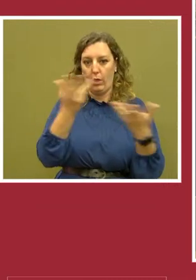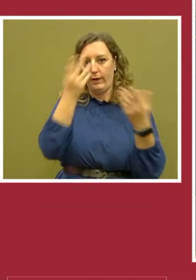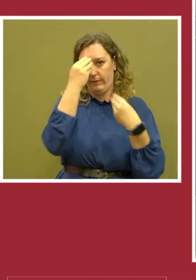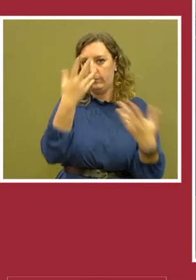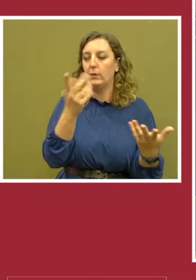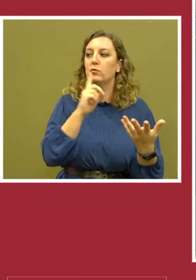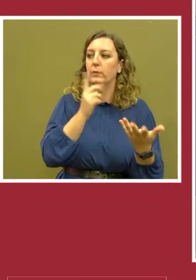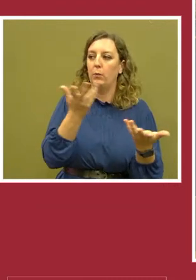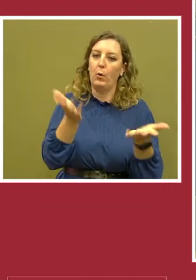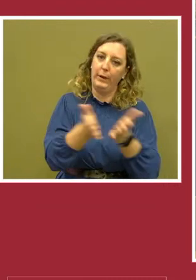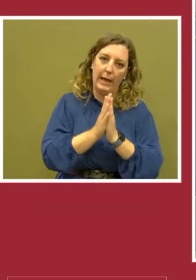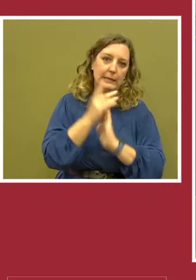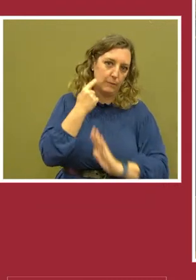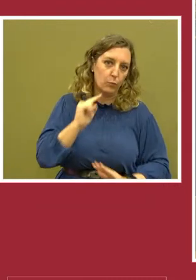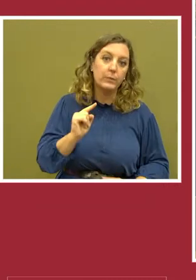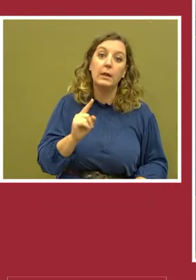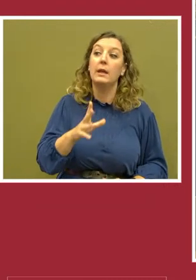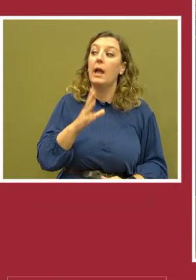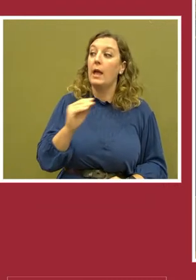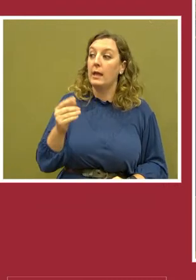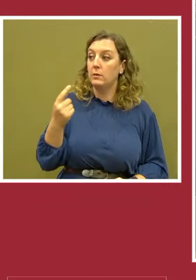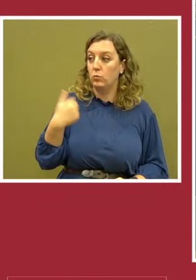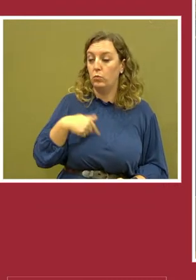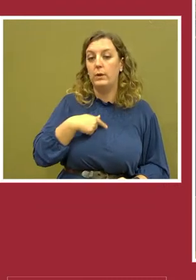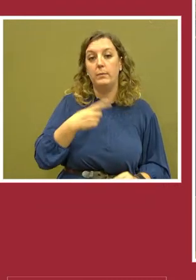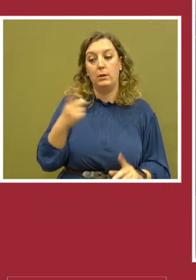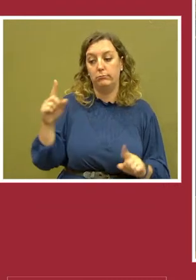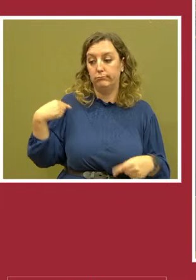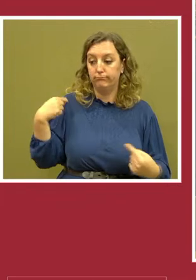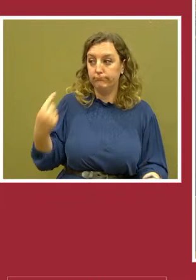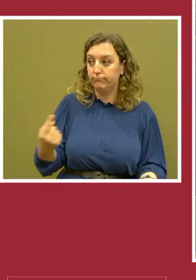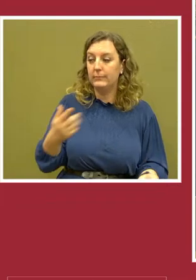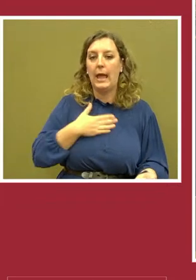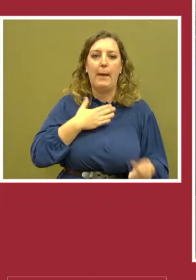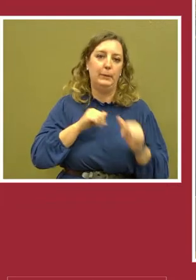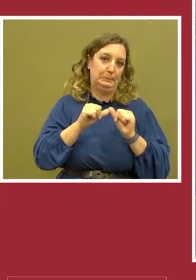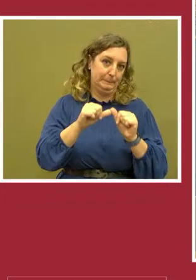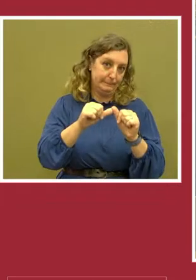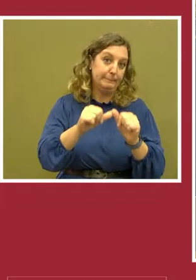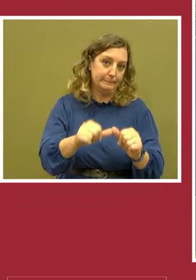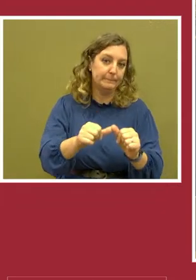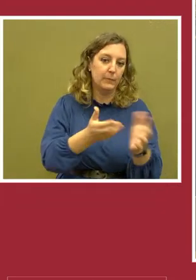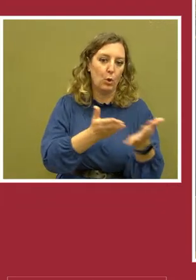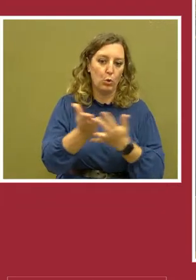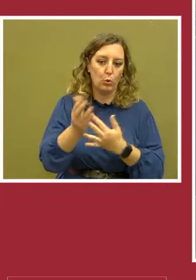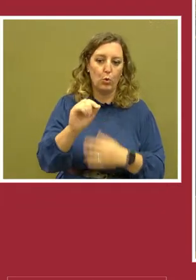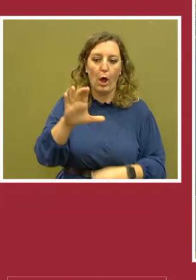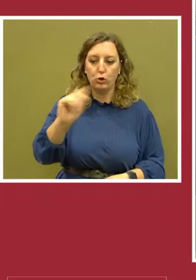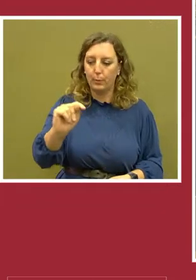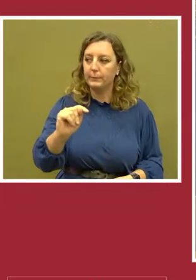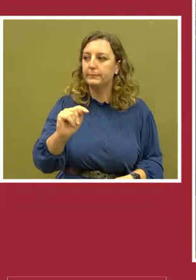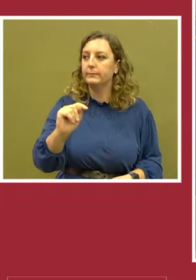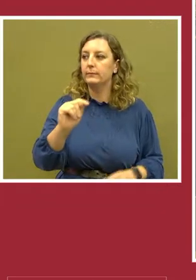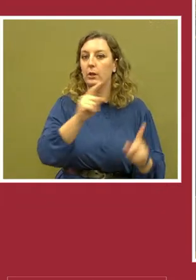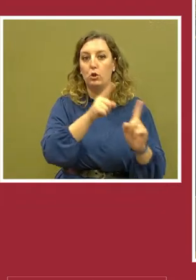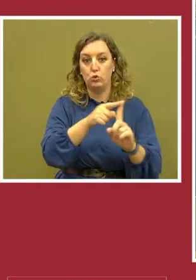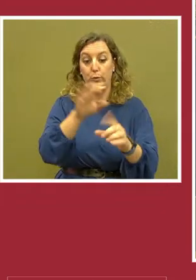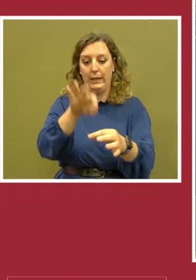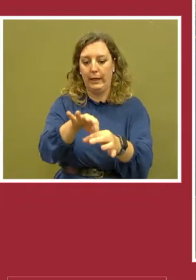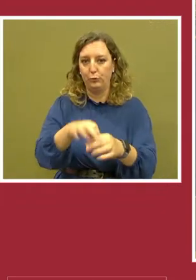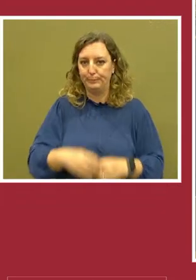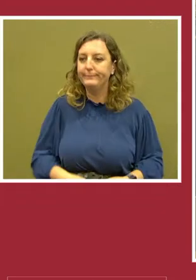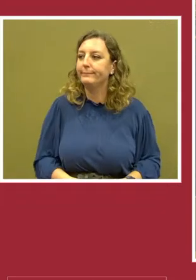what's really being asked for. And we've been doing that and are glad to continue doing that through the month of October and all the way up to the